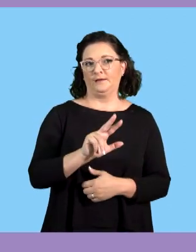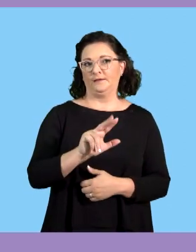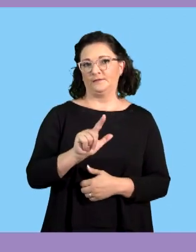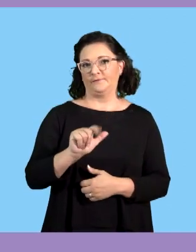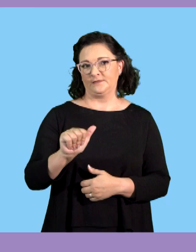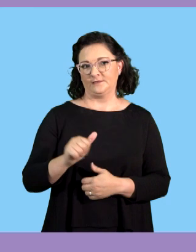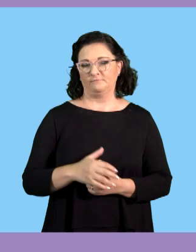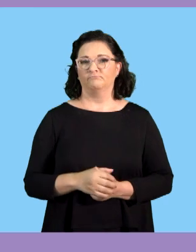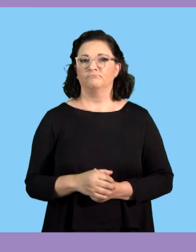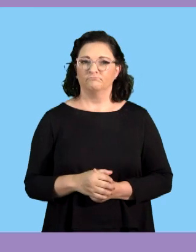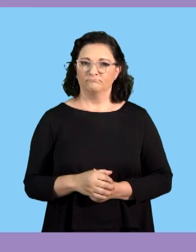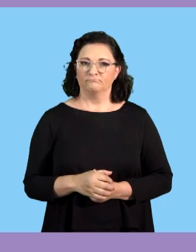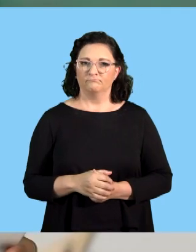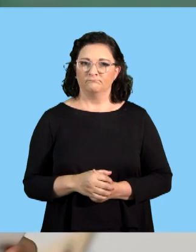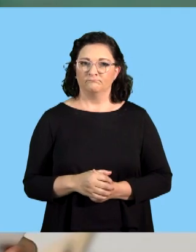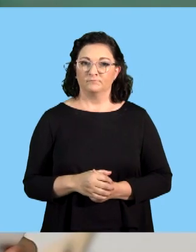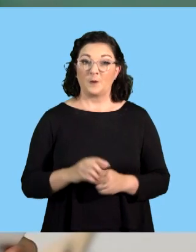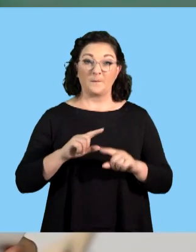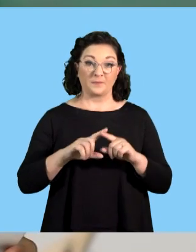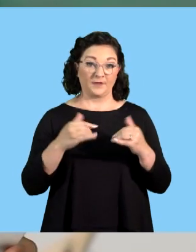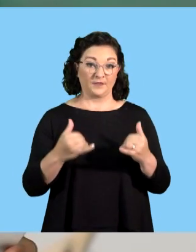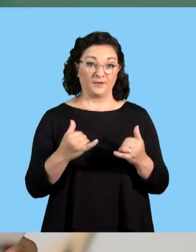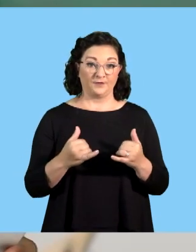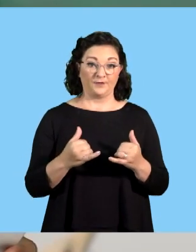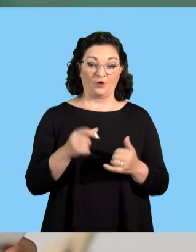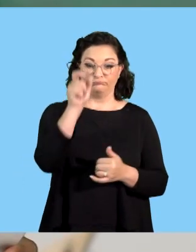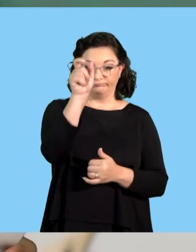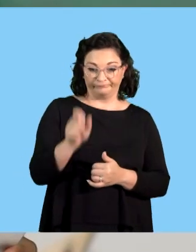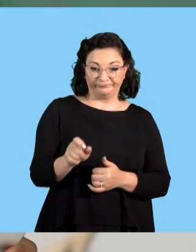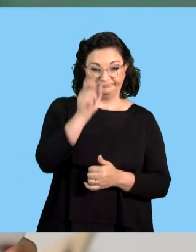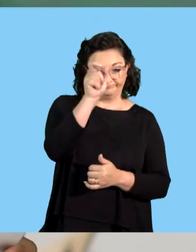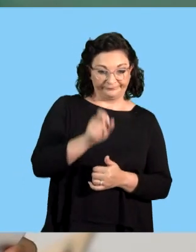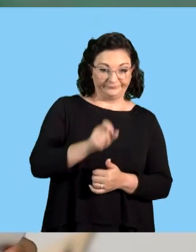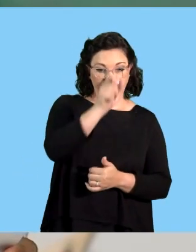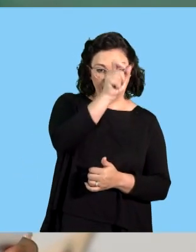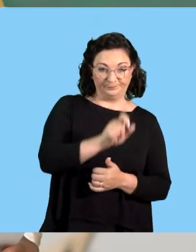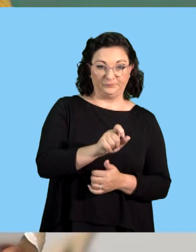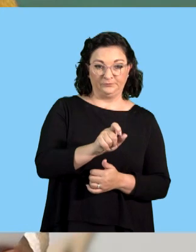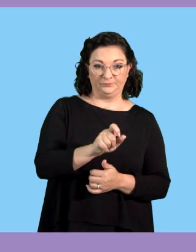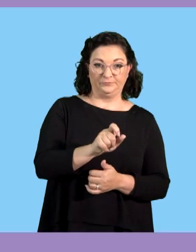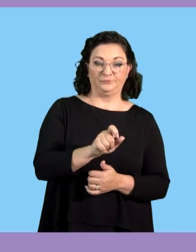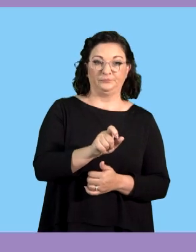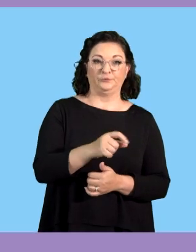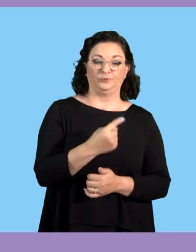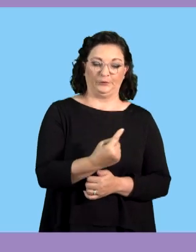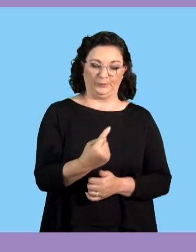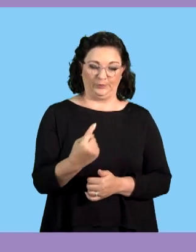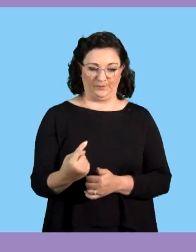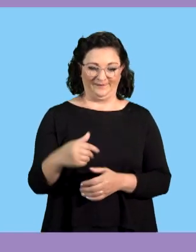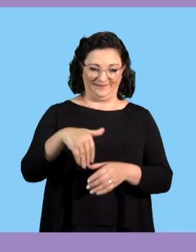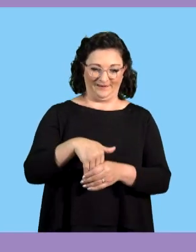876. Remember, we said each digit to its own column. Now we're going to